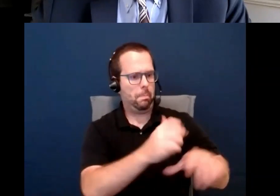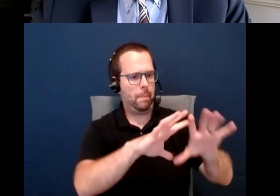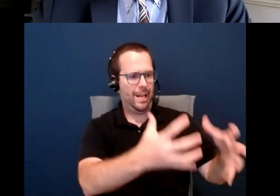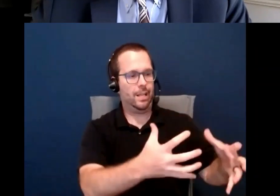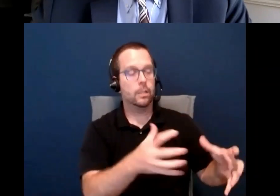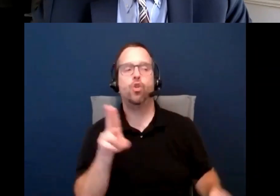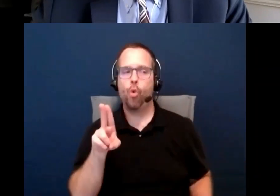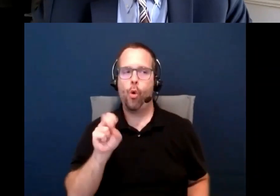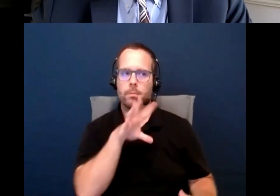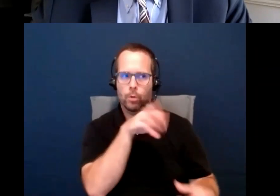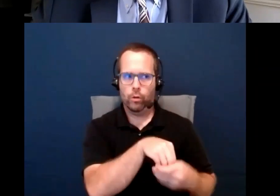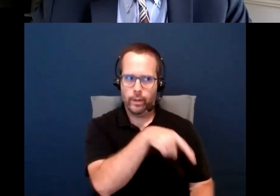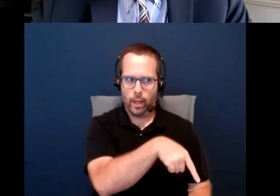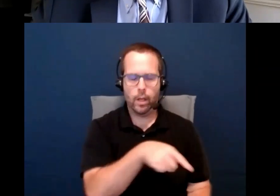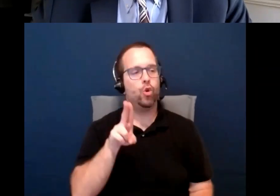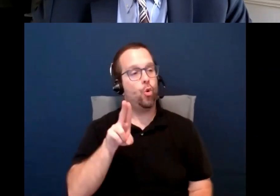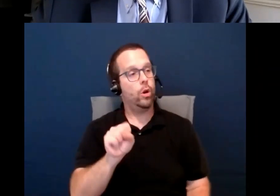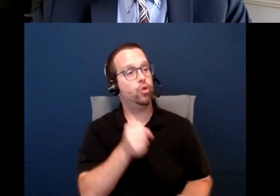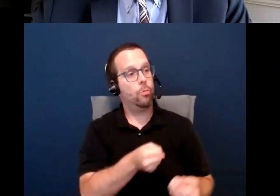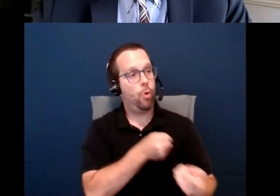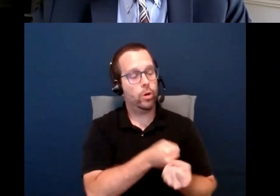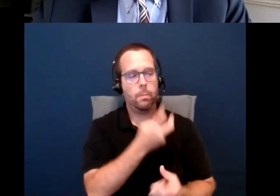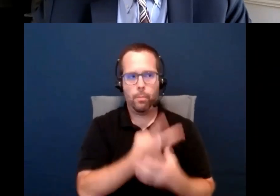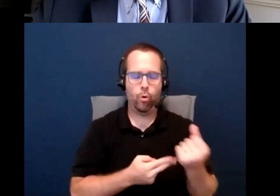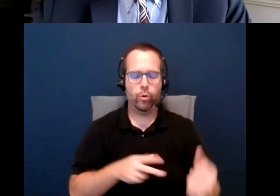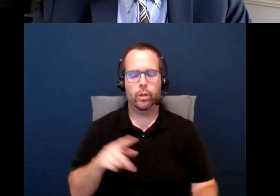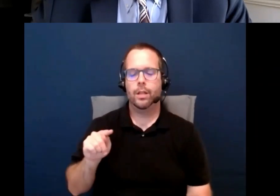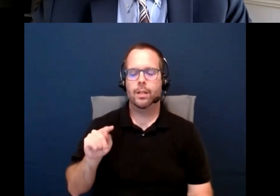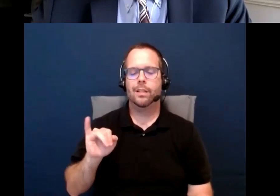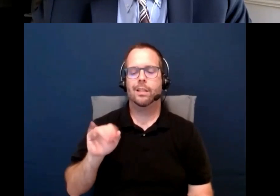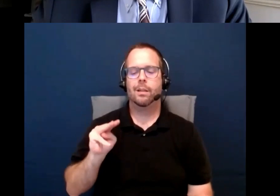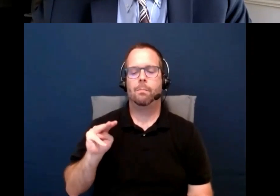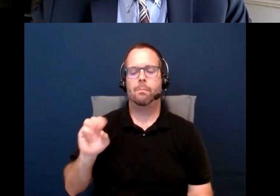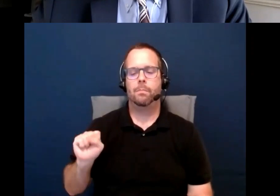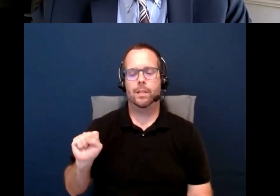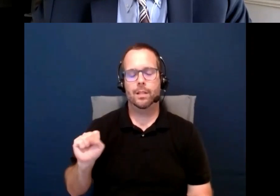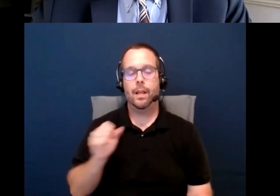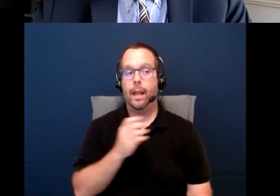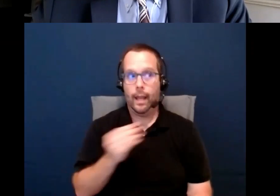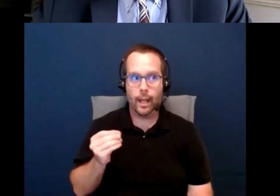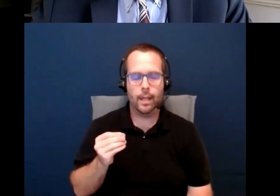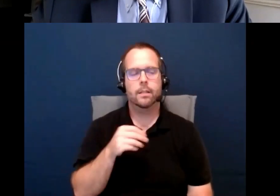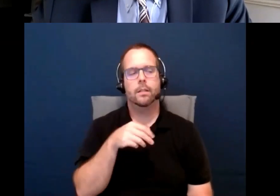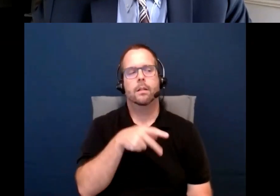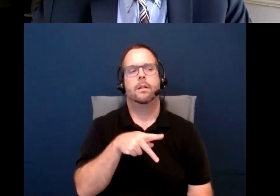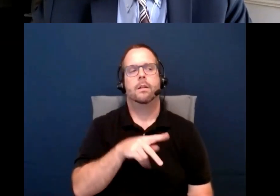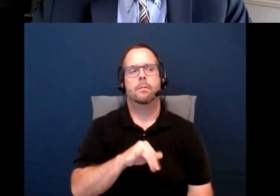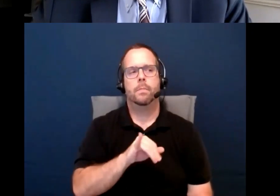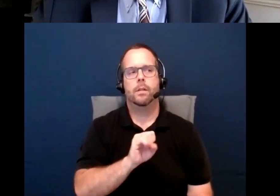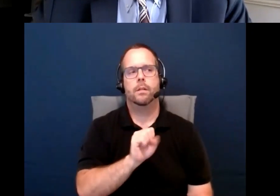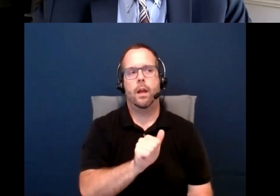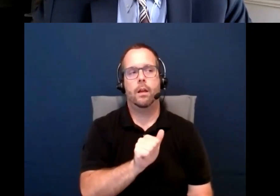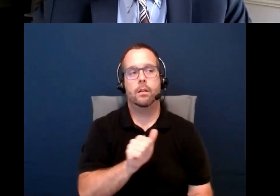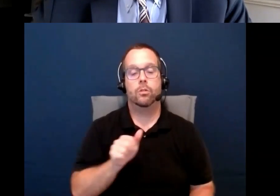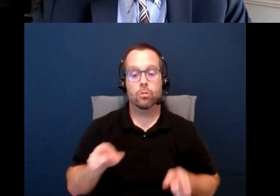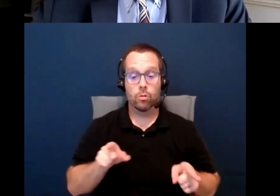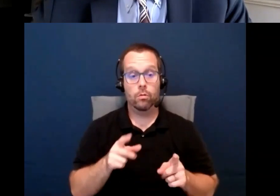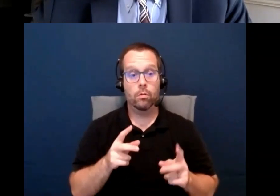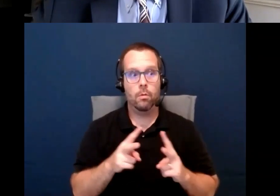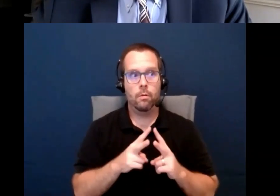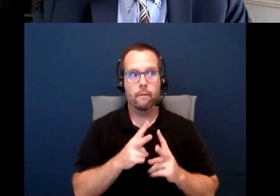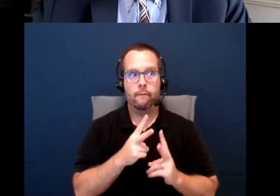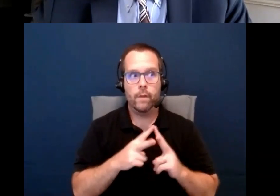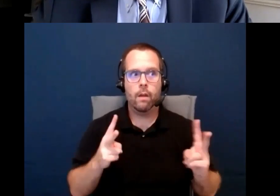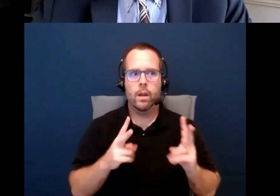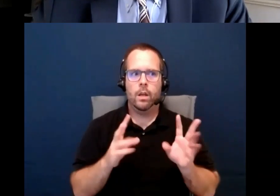U.S. supports both TIMSS and PISA. And so they would become really very valuable in terms